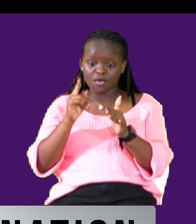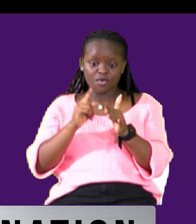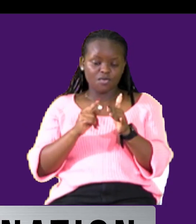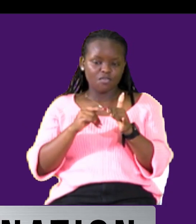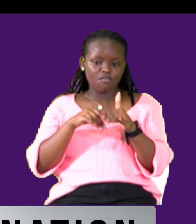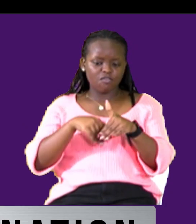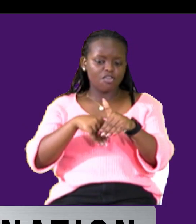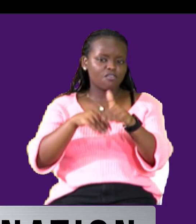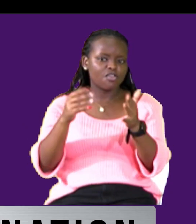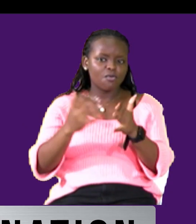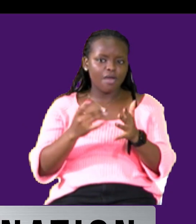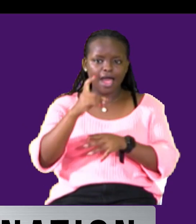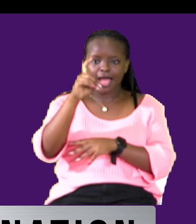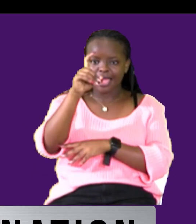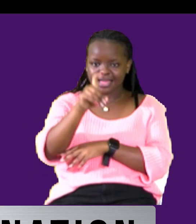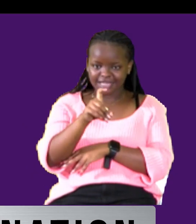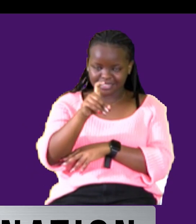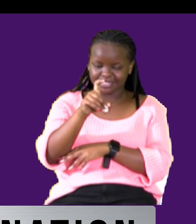follow aje? On X.